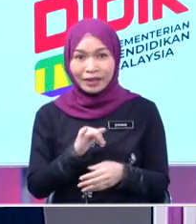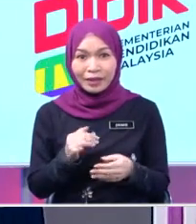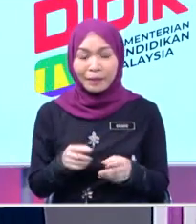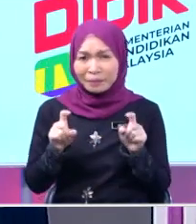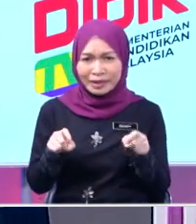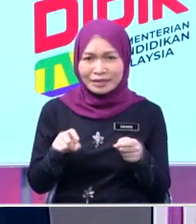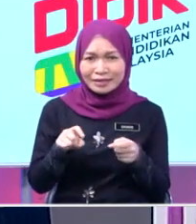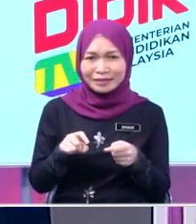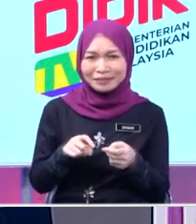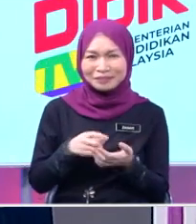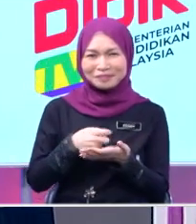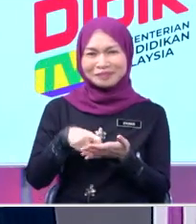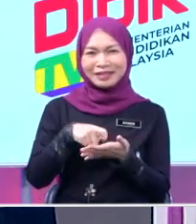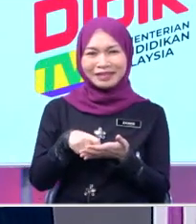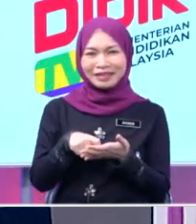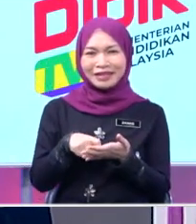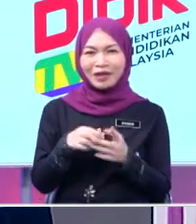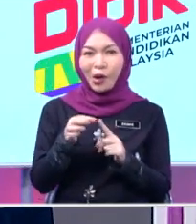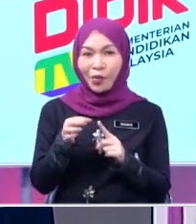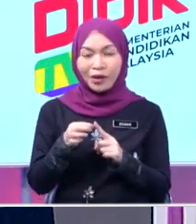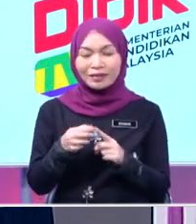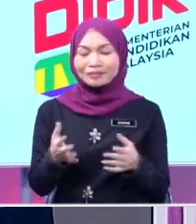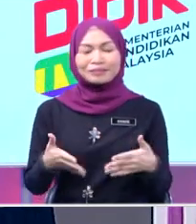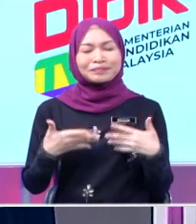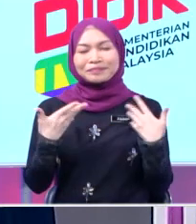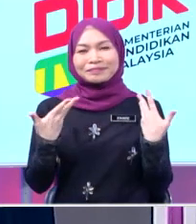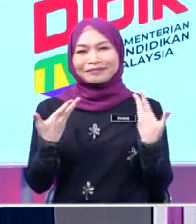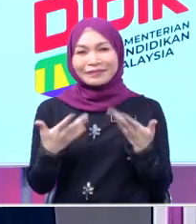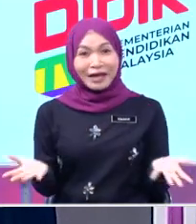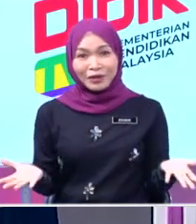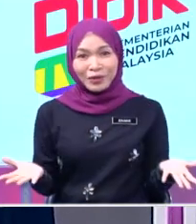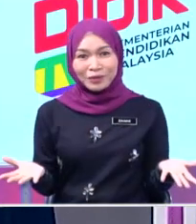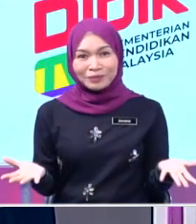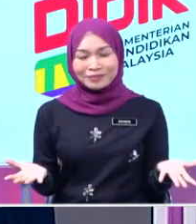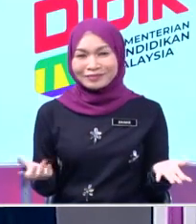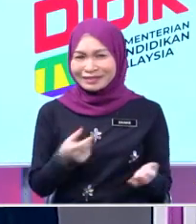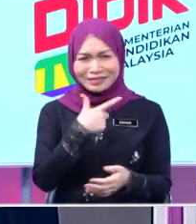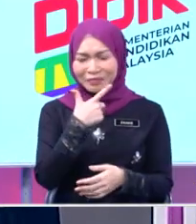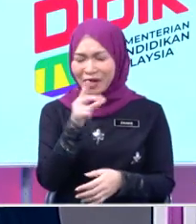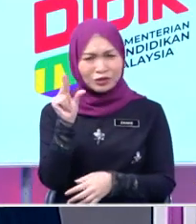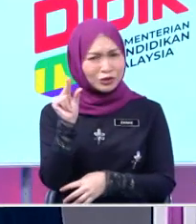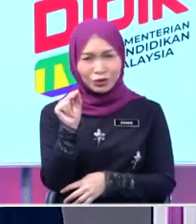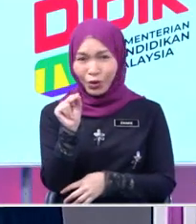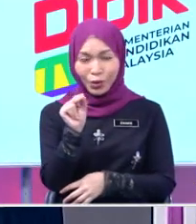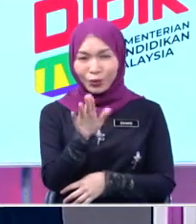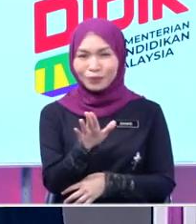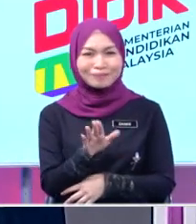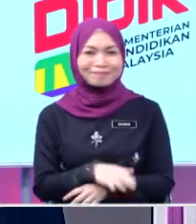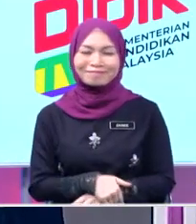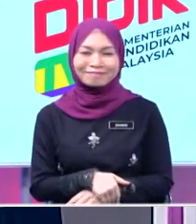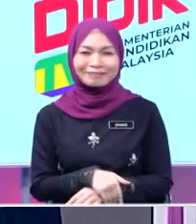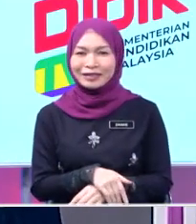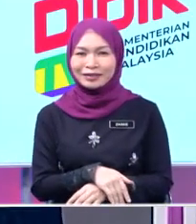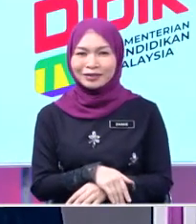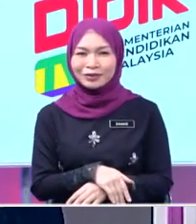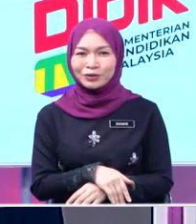a deep breath, let go, and smile, because no, you don't need to do that. You